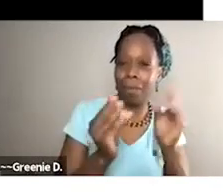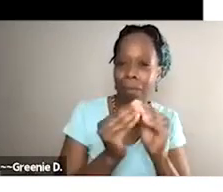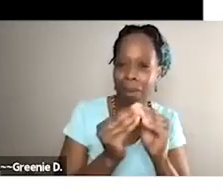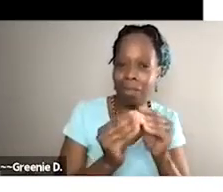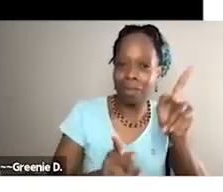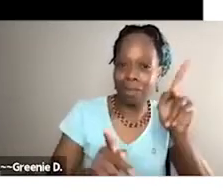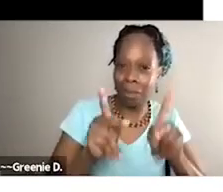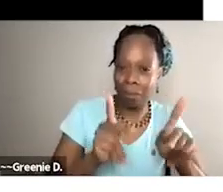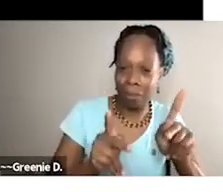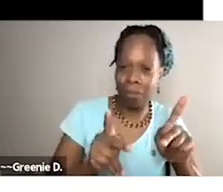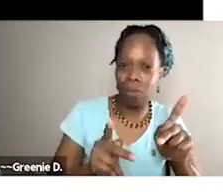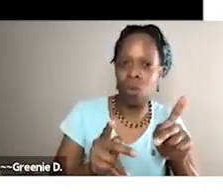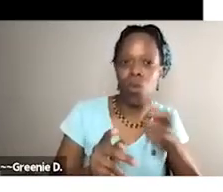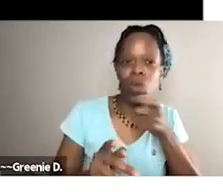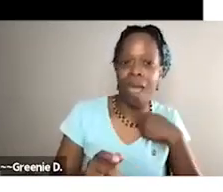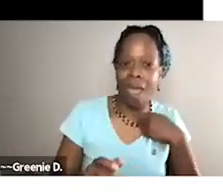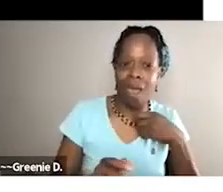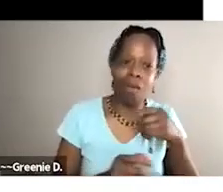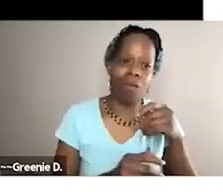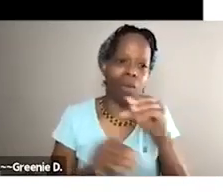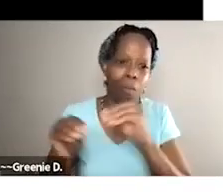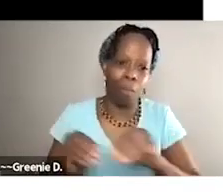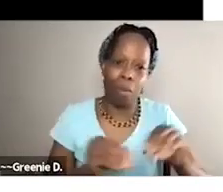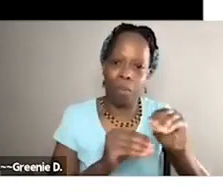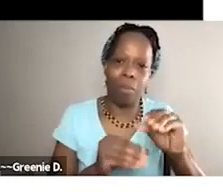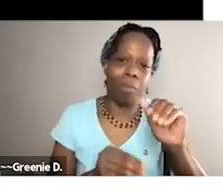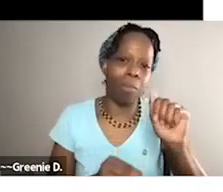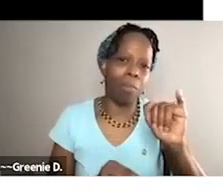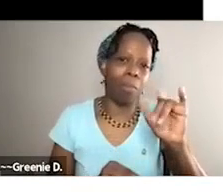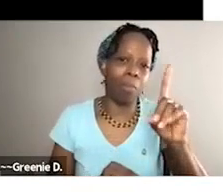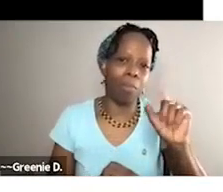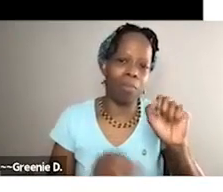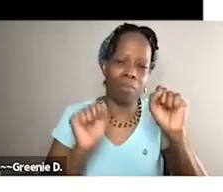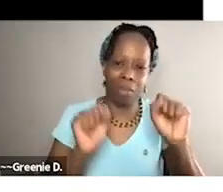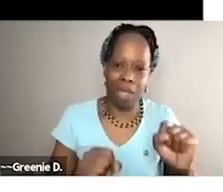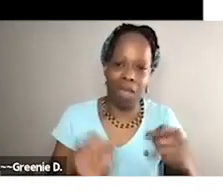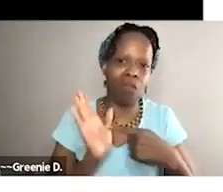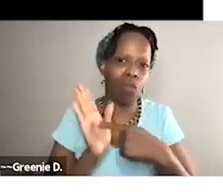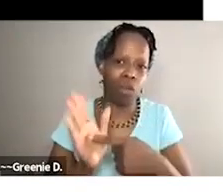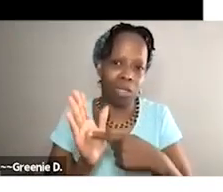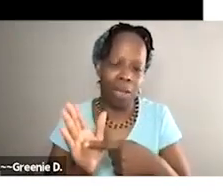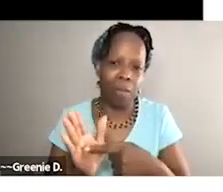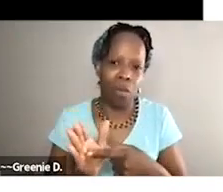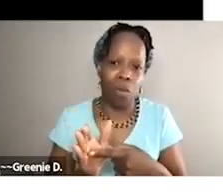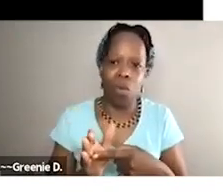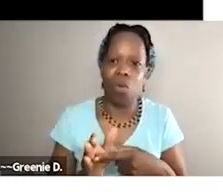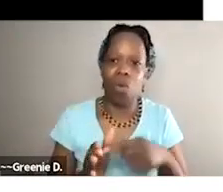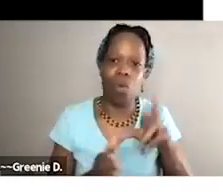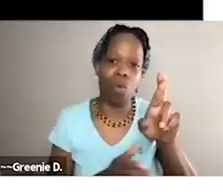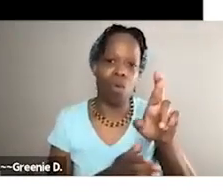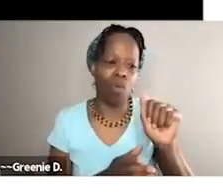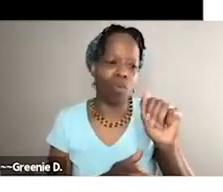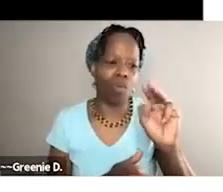folks with mobility aids, curb cuts, that's easy, elevators, ramps. And then though it's